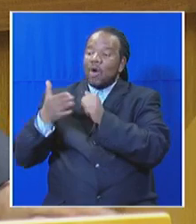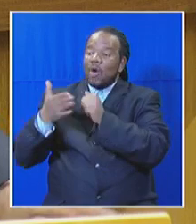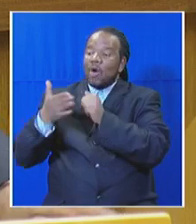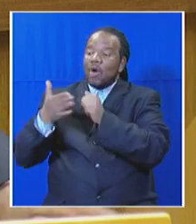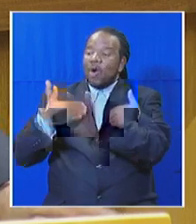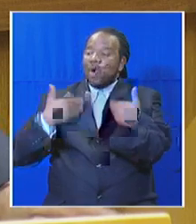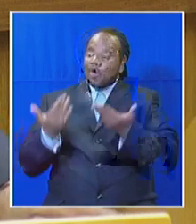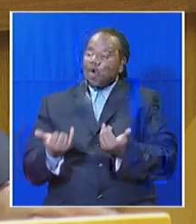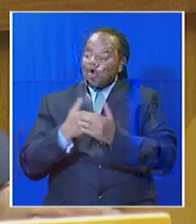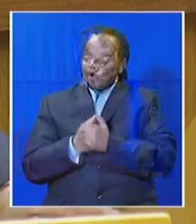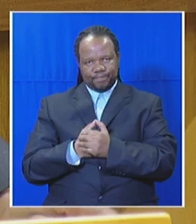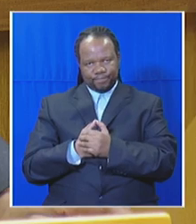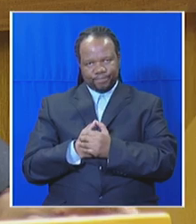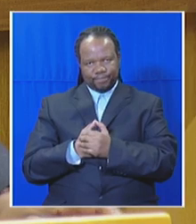why